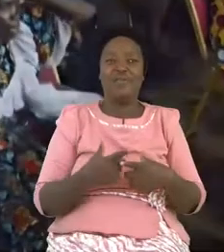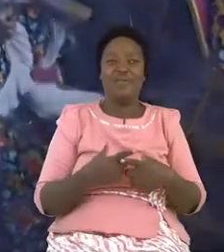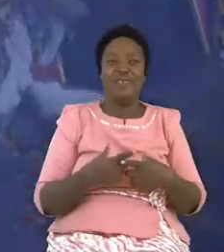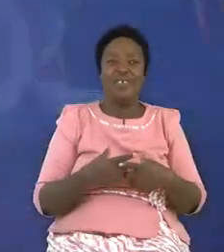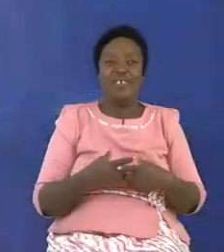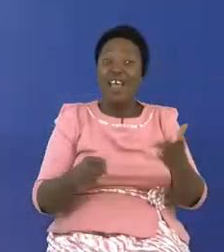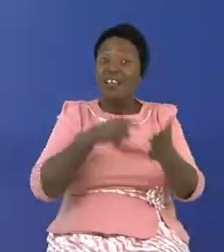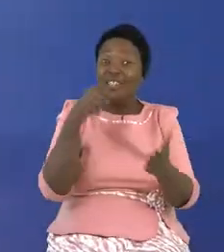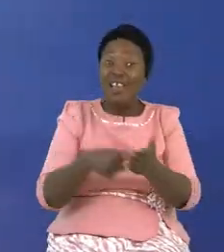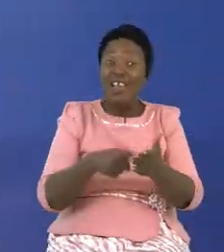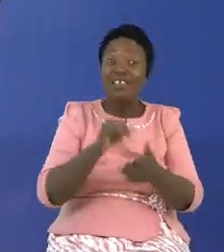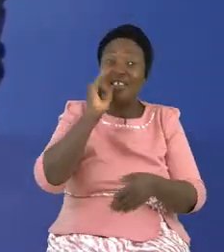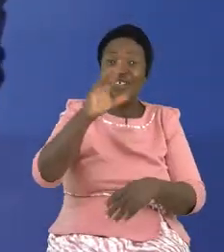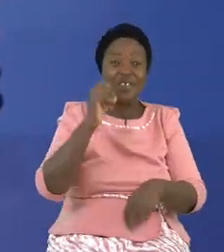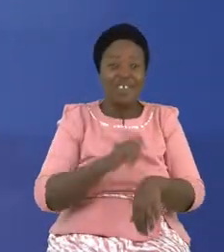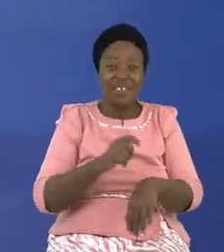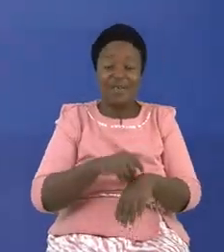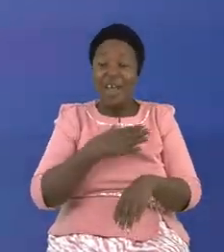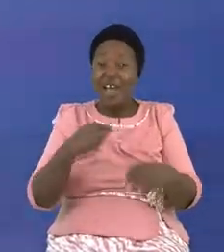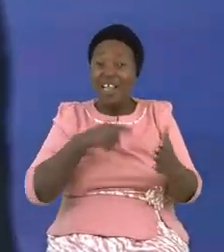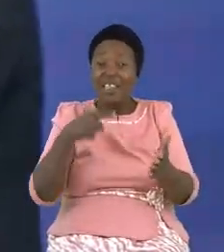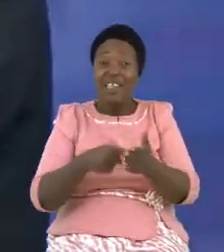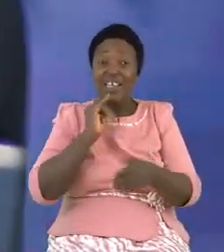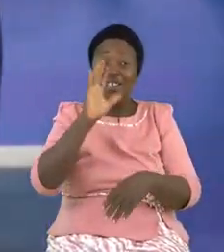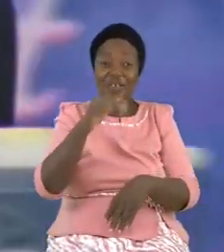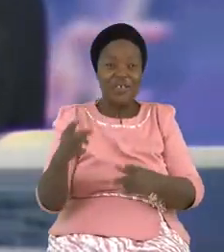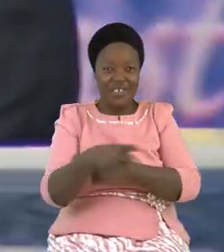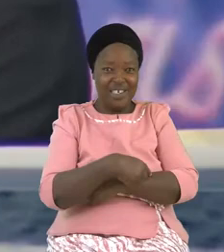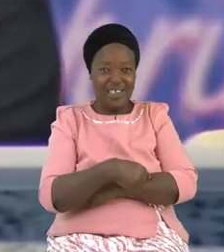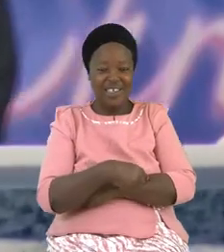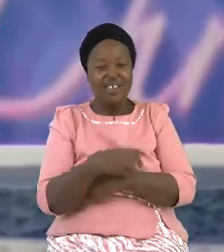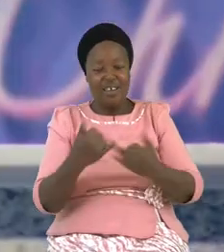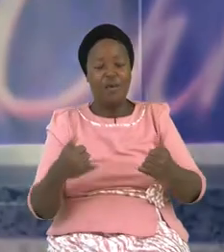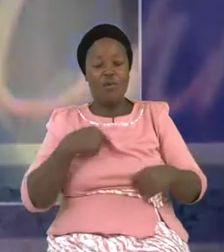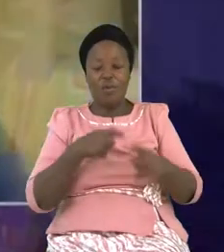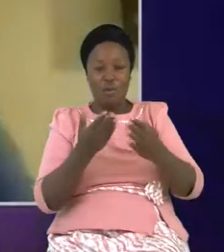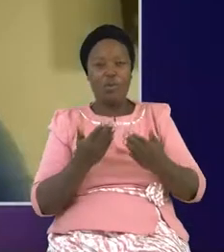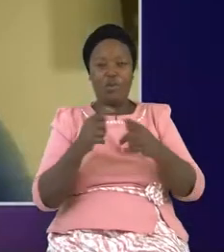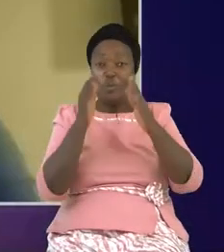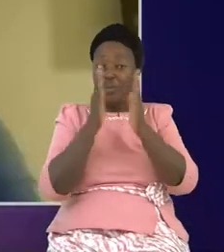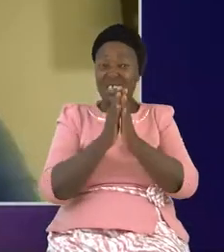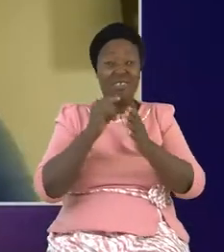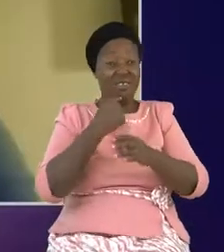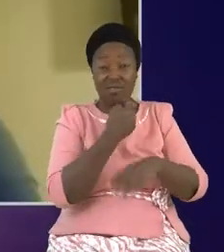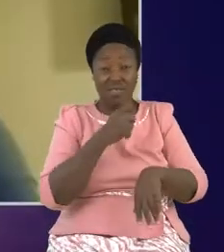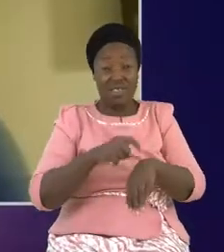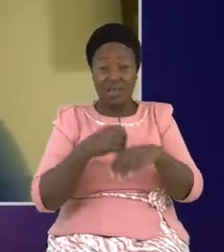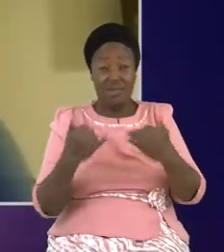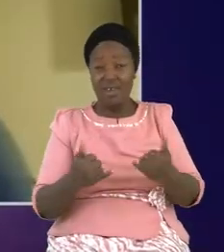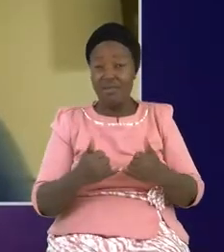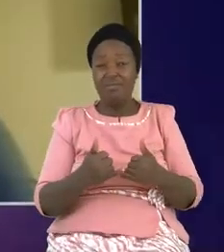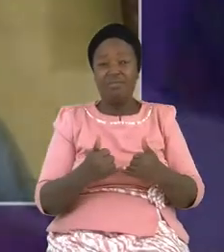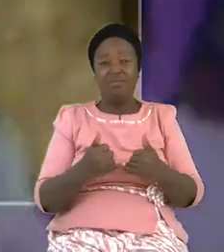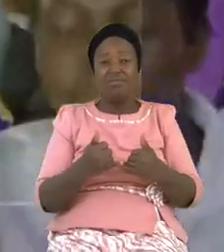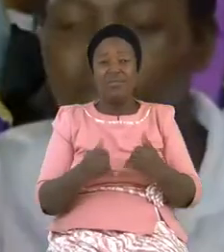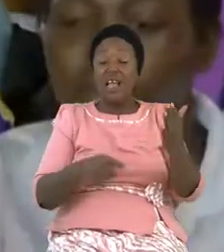your time, and this is your day. Eyes closed and heads bowed and eyes closed. This